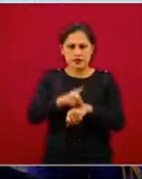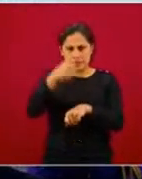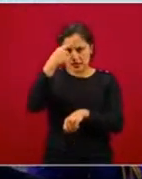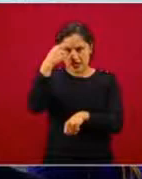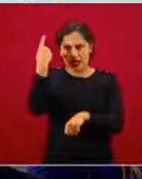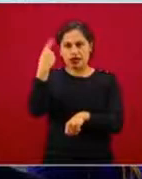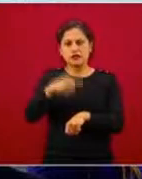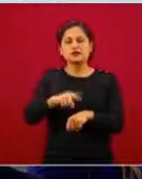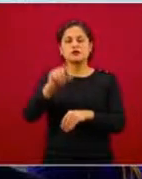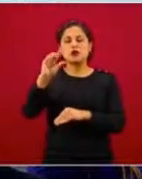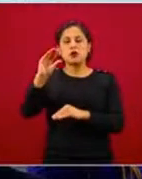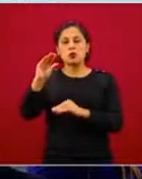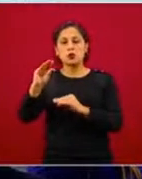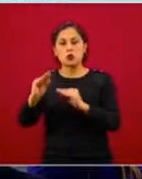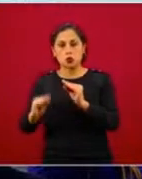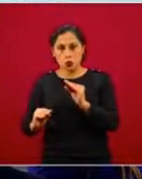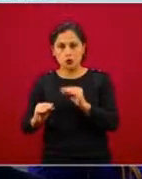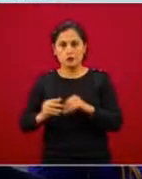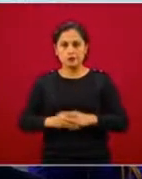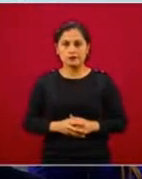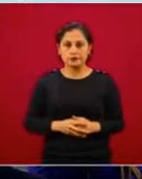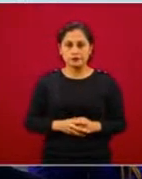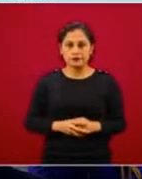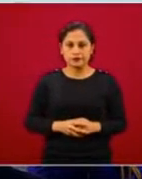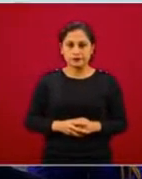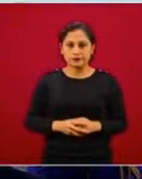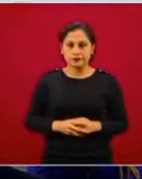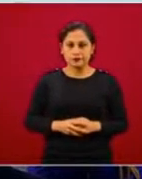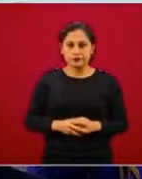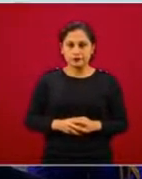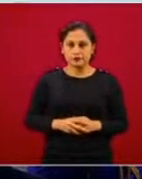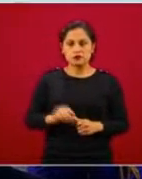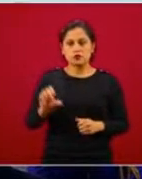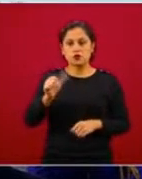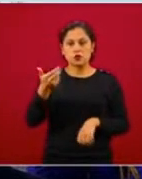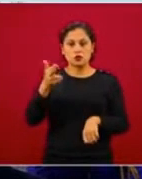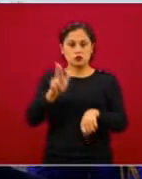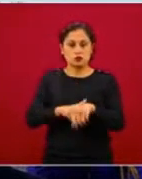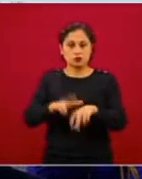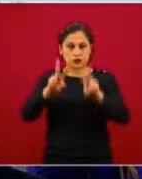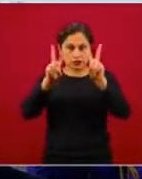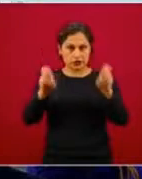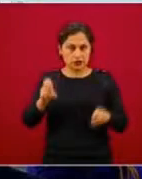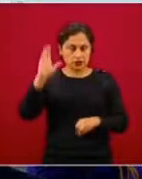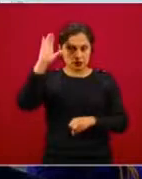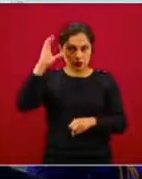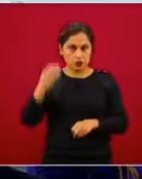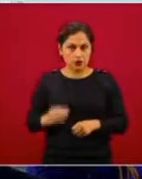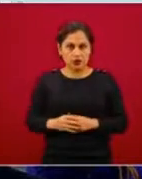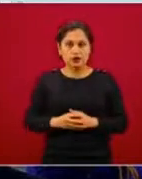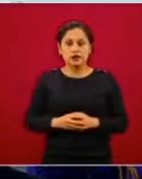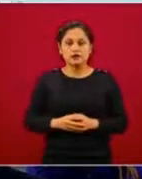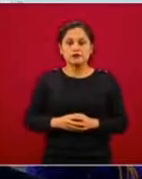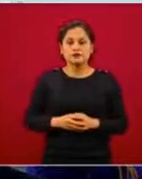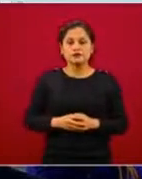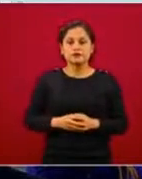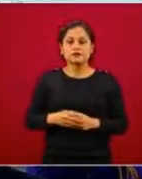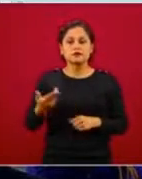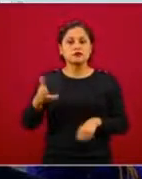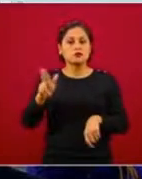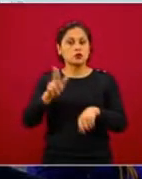go until they get to the lowest transmission rates. These are hospitalizations in